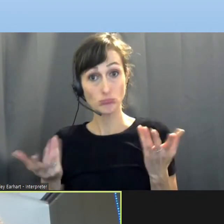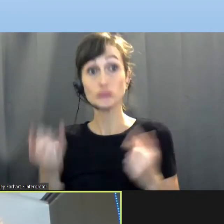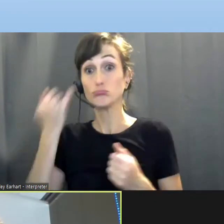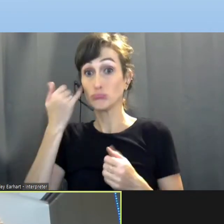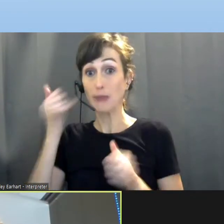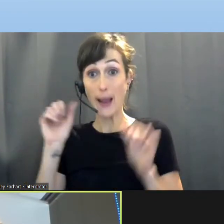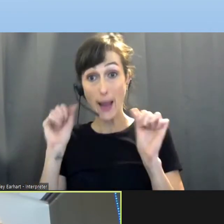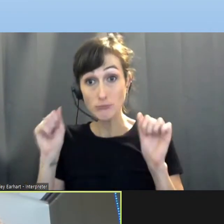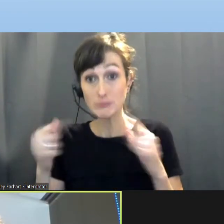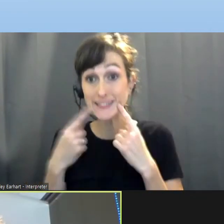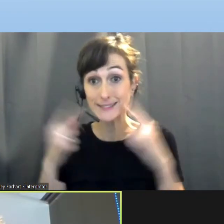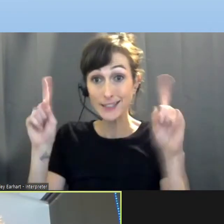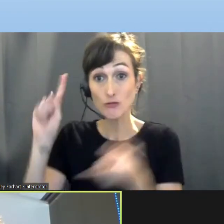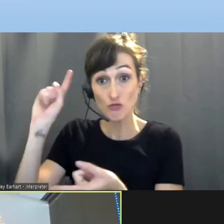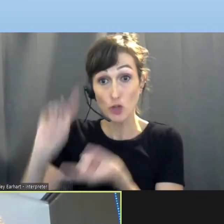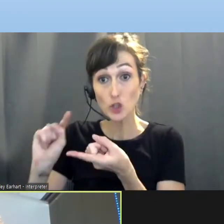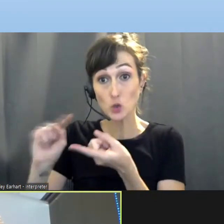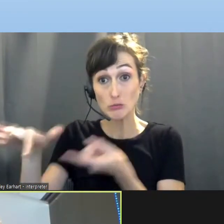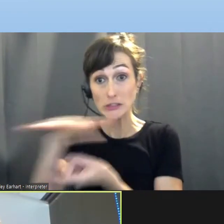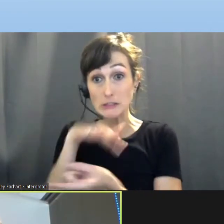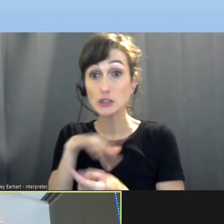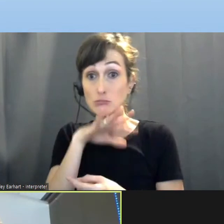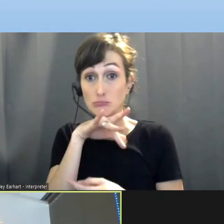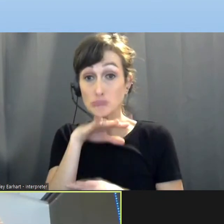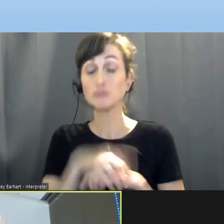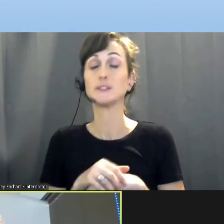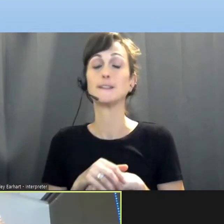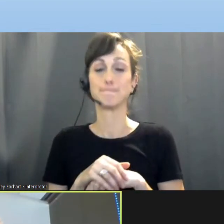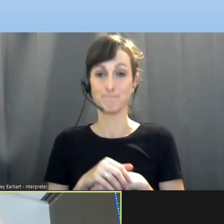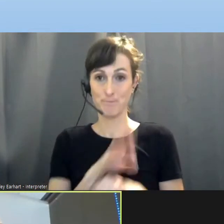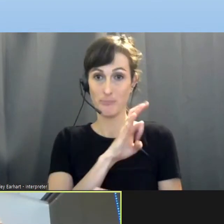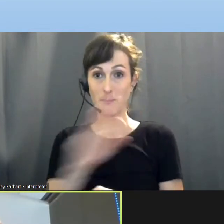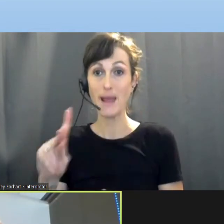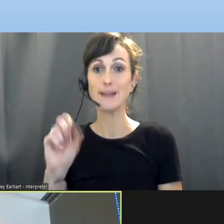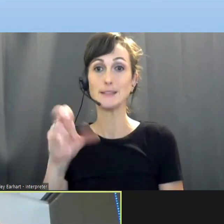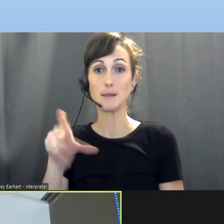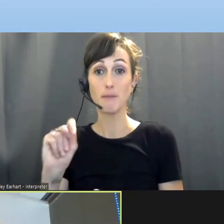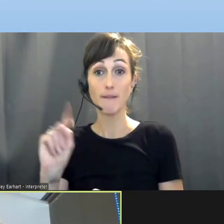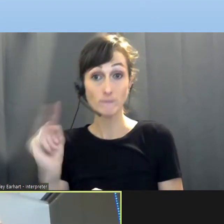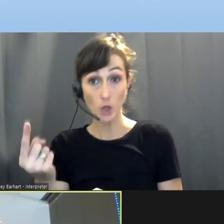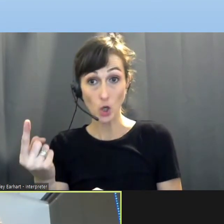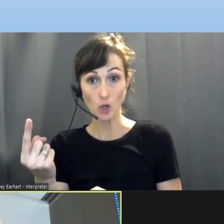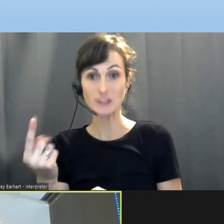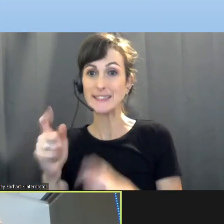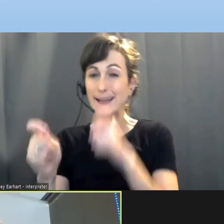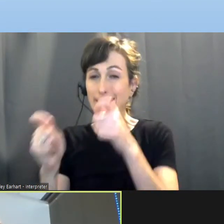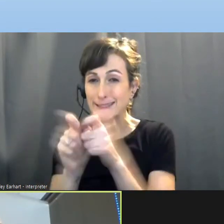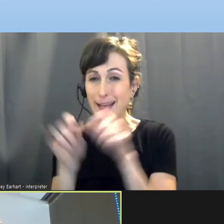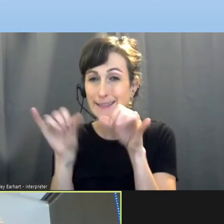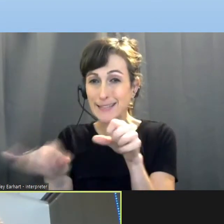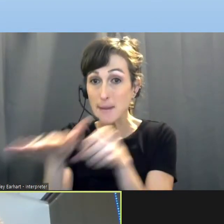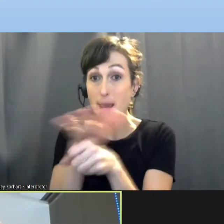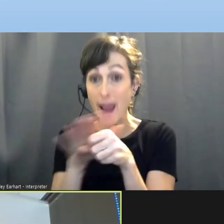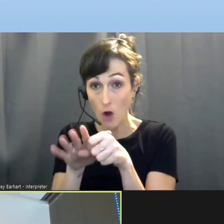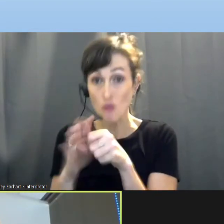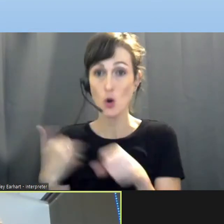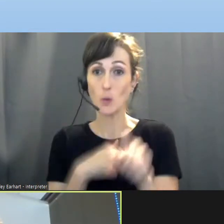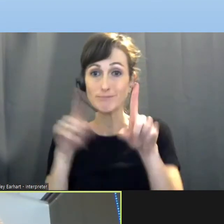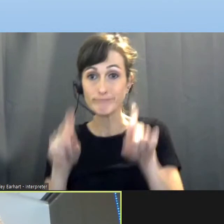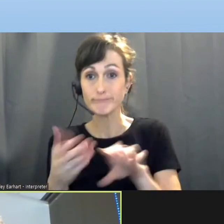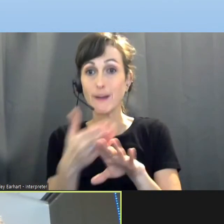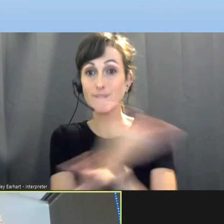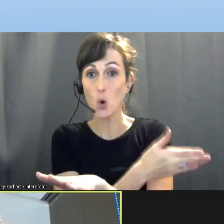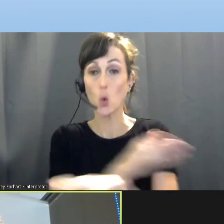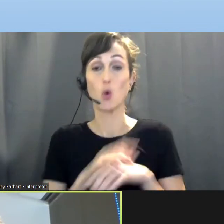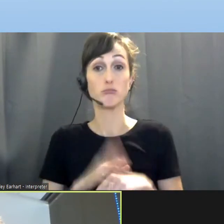contaminants in that particular space. So we were back on September 1st, and we go back to the exact same areas we tested before. We do the same